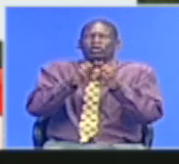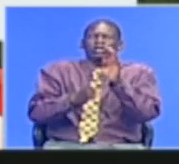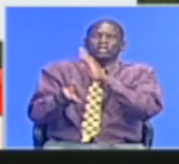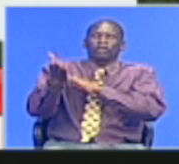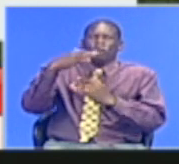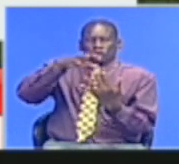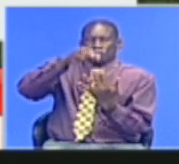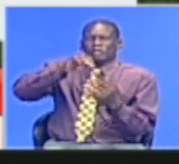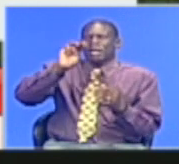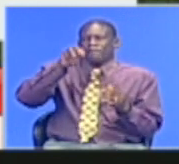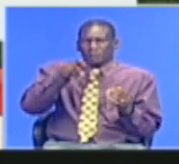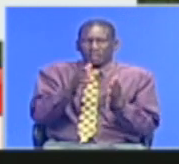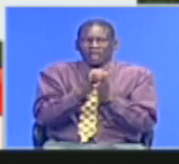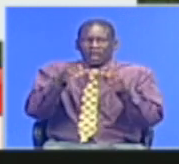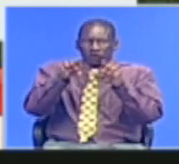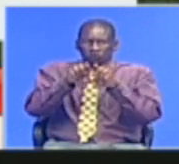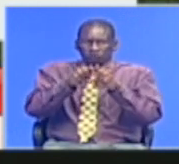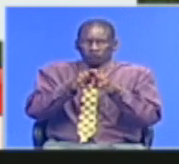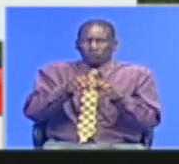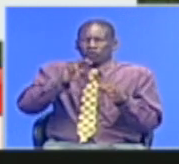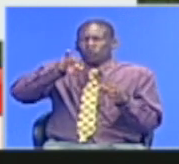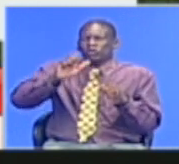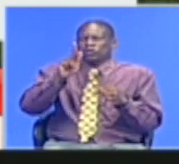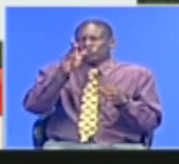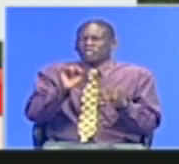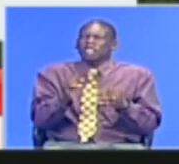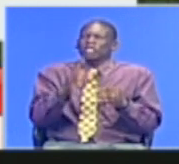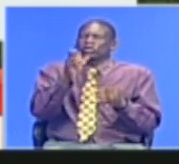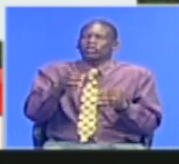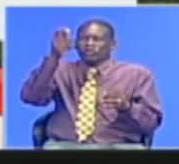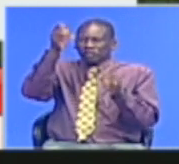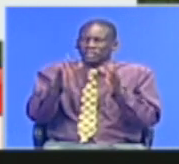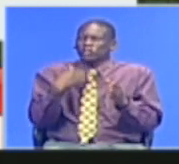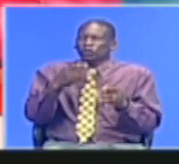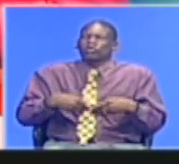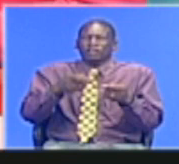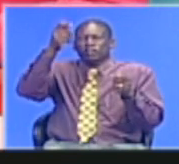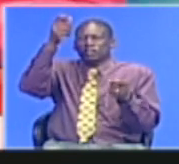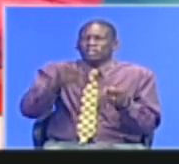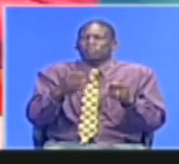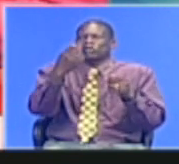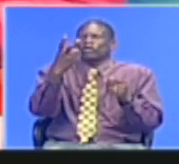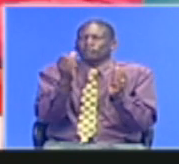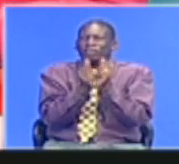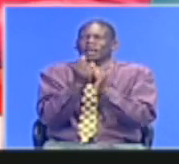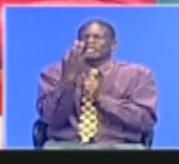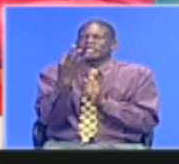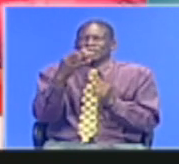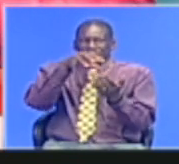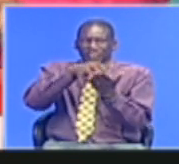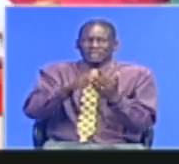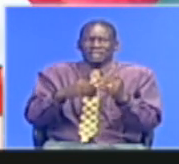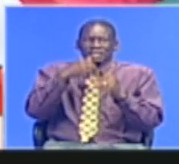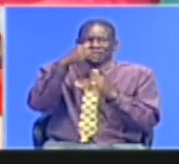nominated MP, and she is also among the judges who decided the 2013 petition. Next up